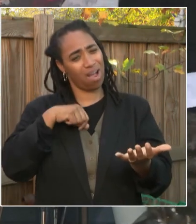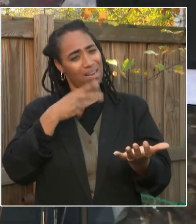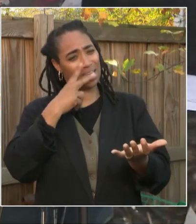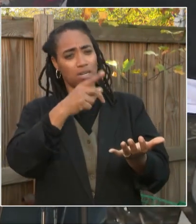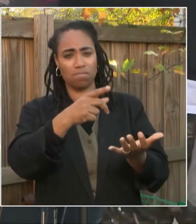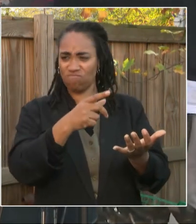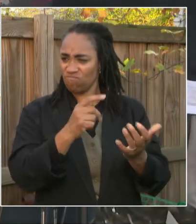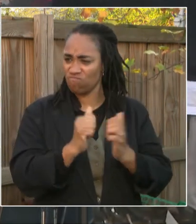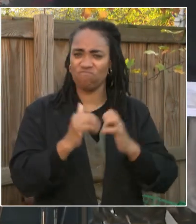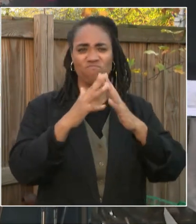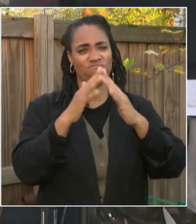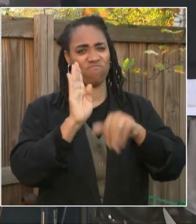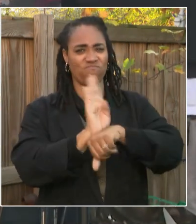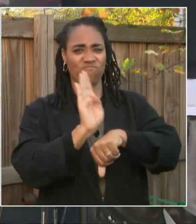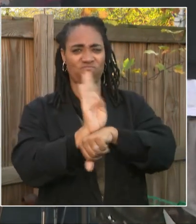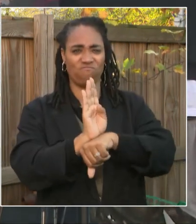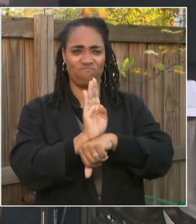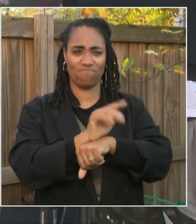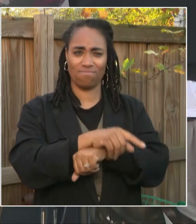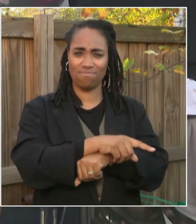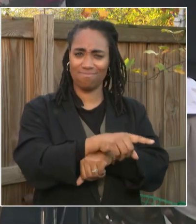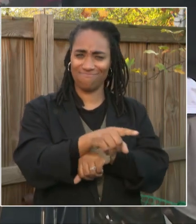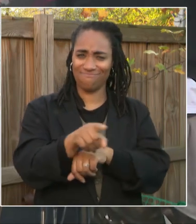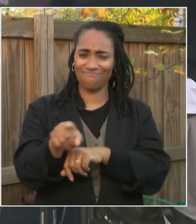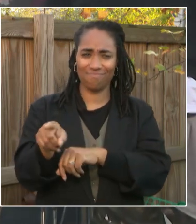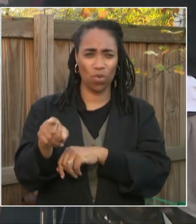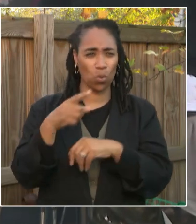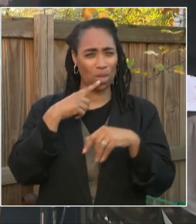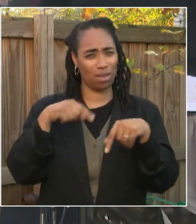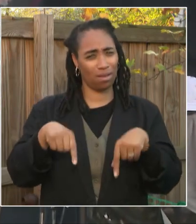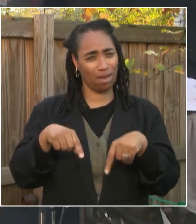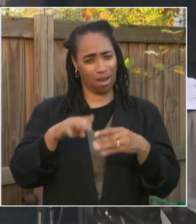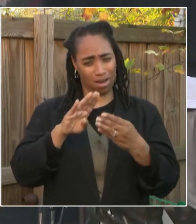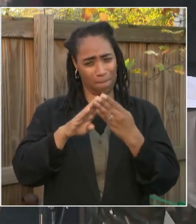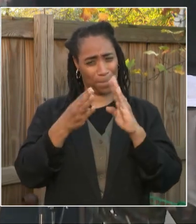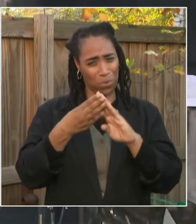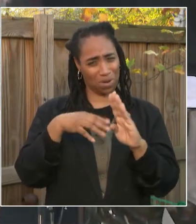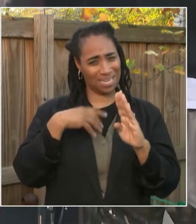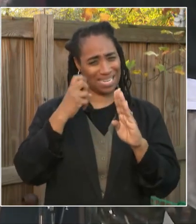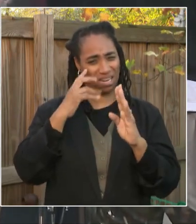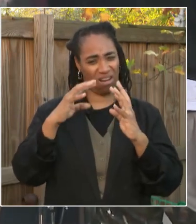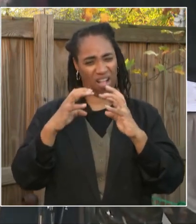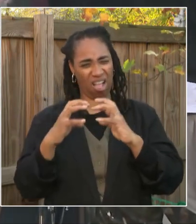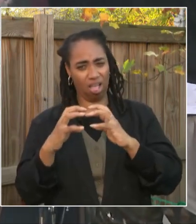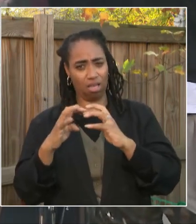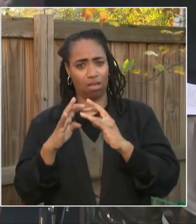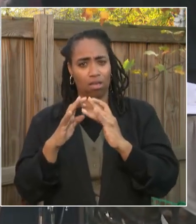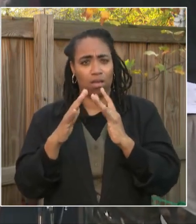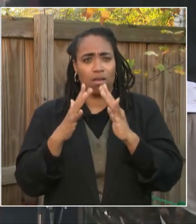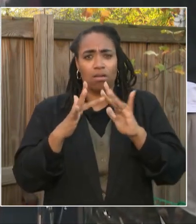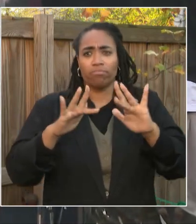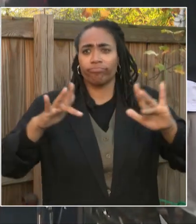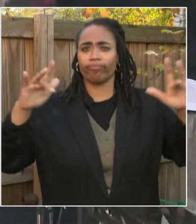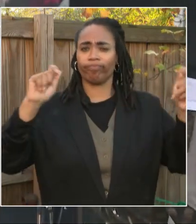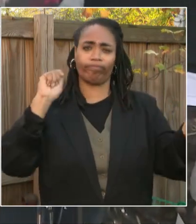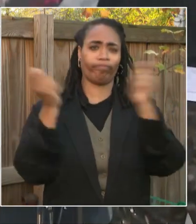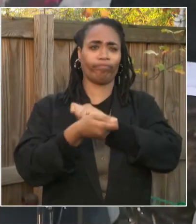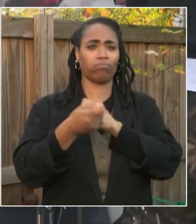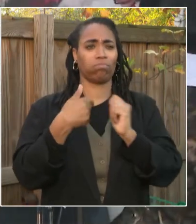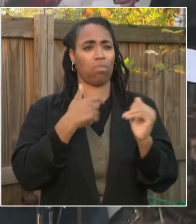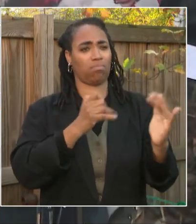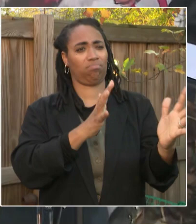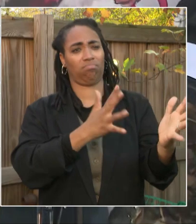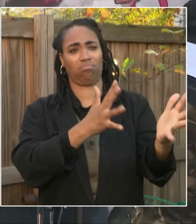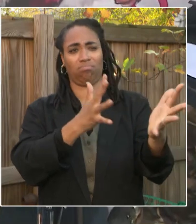they become to help transform this community and the work they're doing. Do me a favor and put your hands together and give a rousing ovation for Star Bennett and Erica